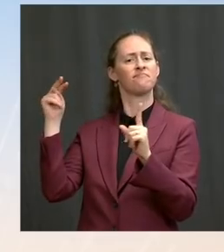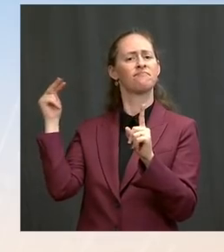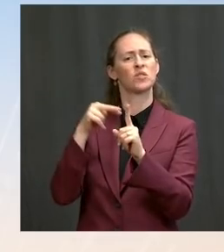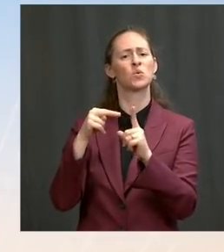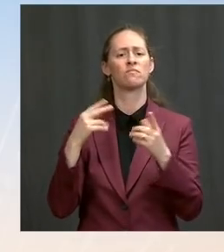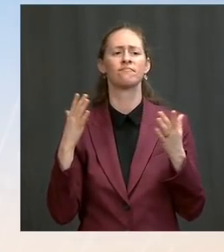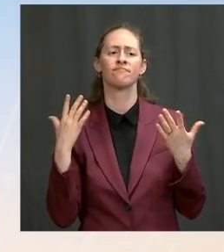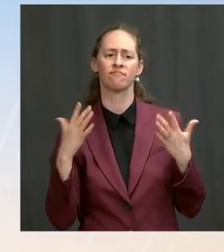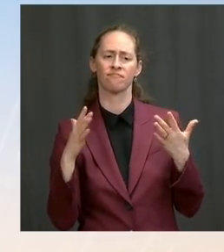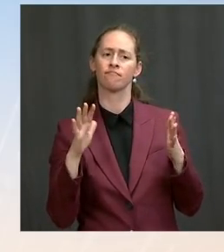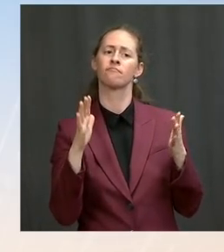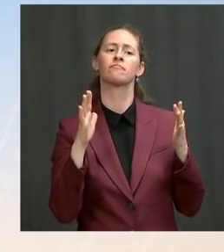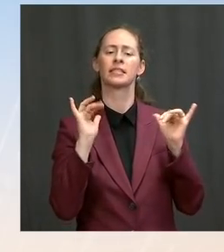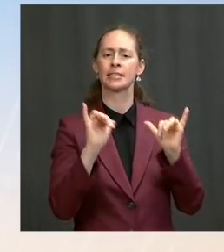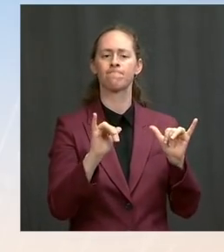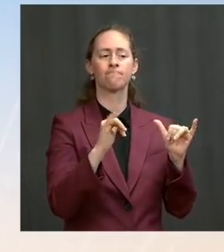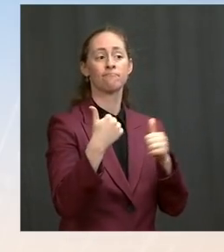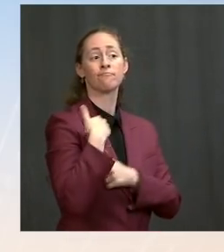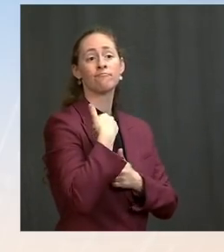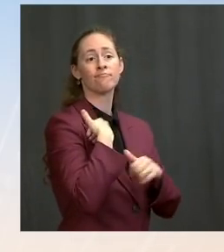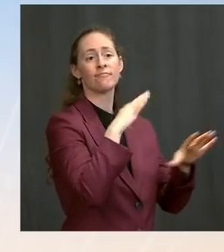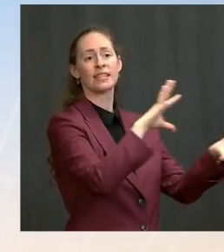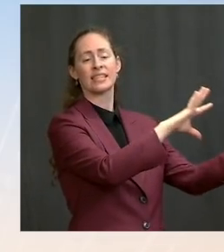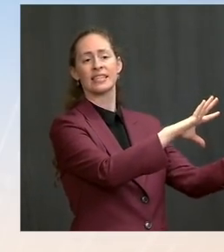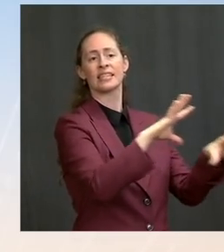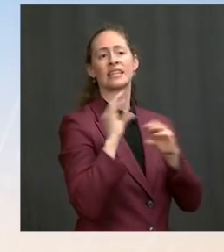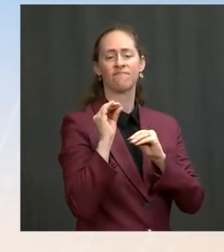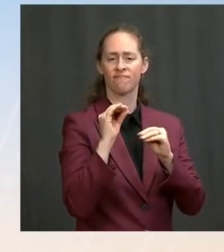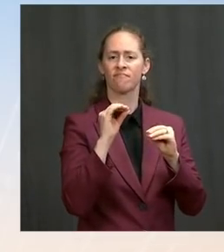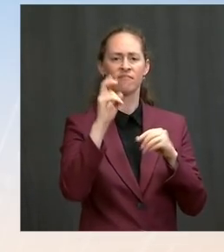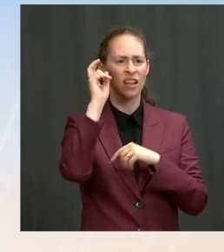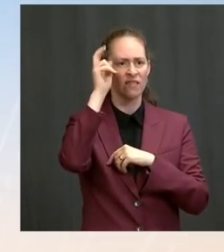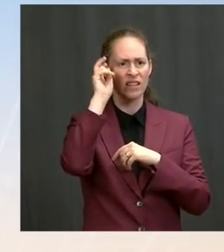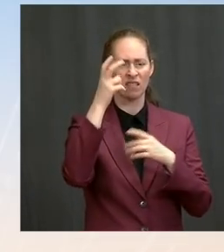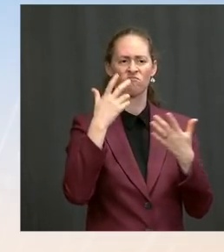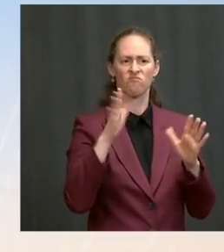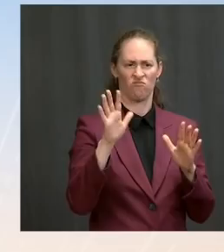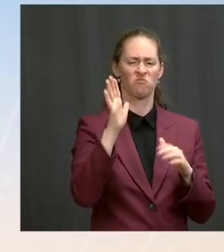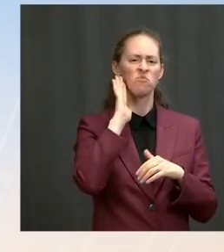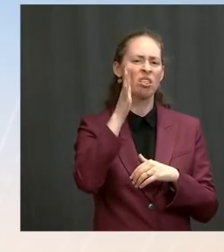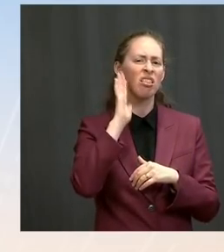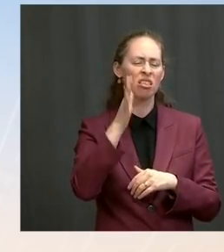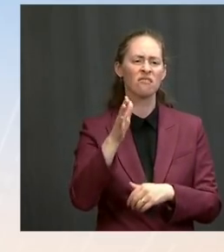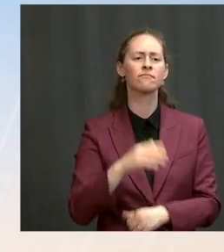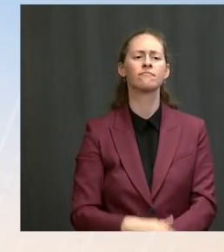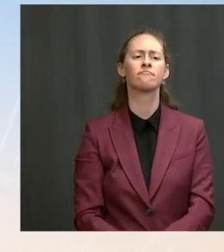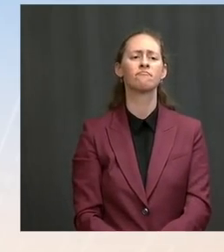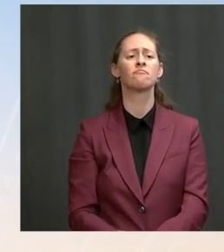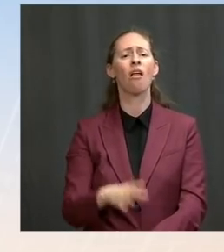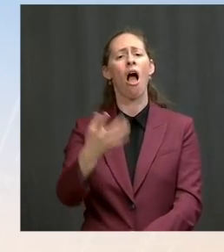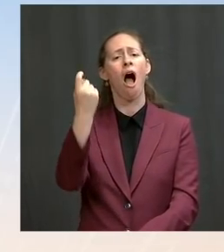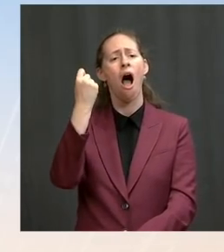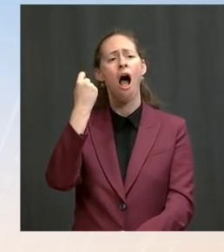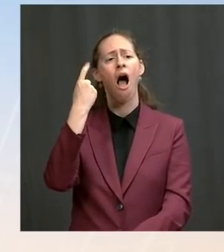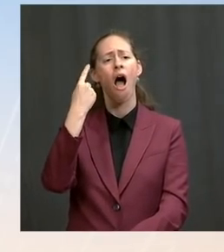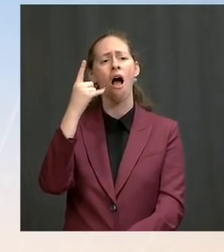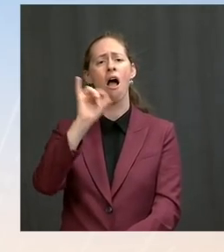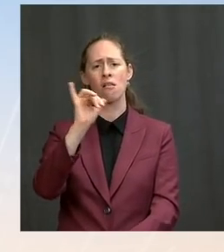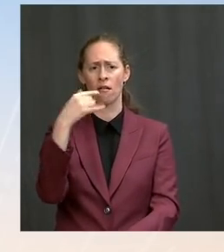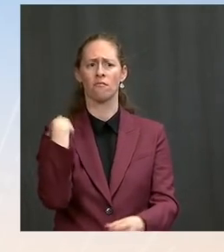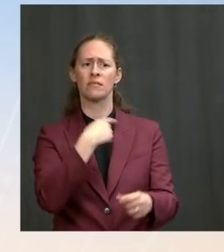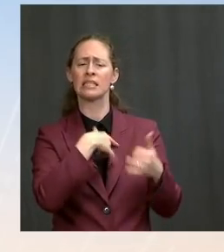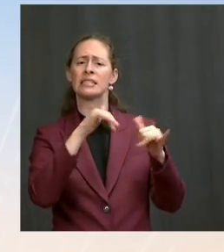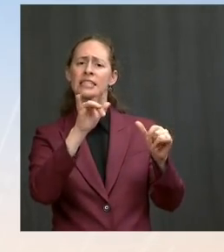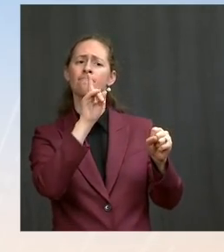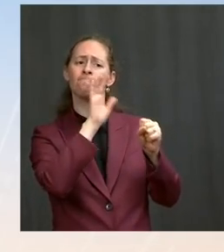to withdraw our troops from Afghanistan on a September timeline, but also reiterated our commitment to working as a partner